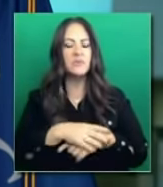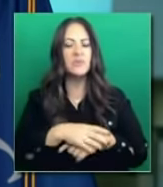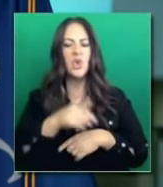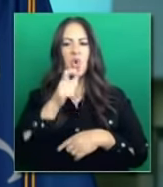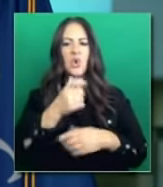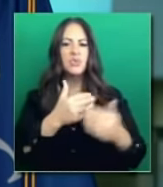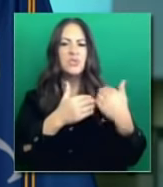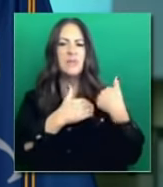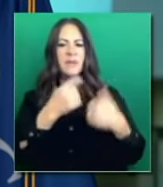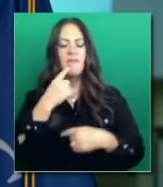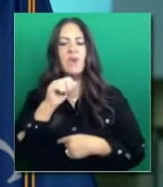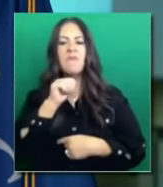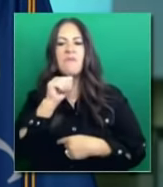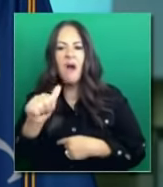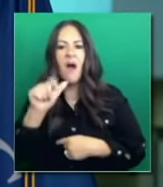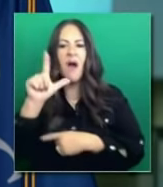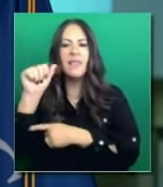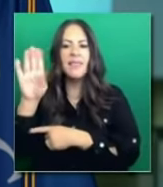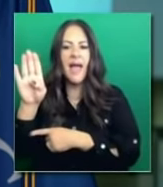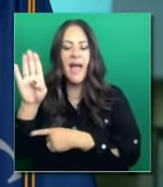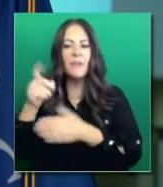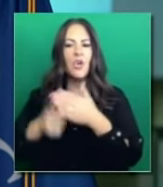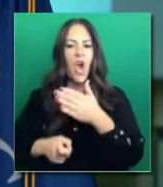costs, and is the